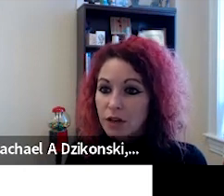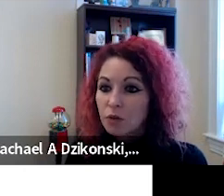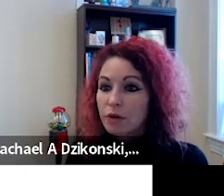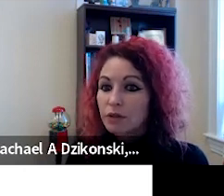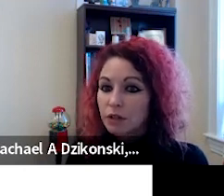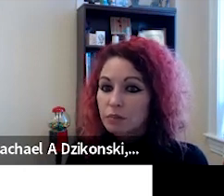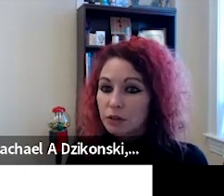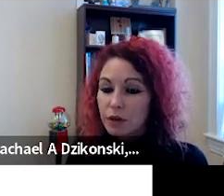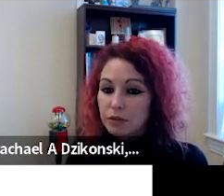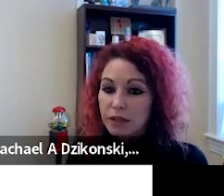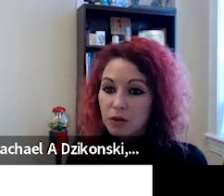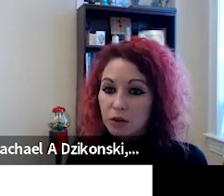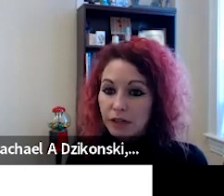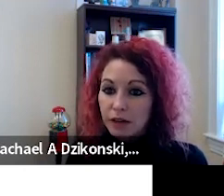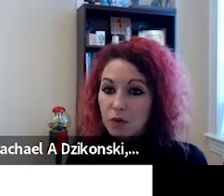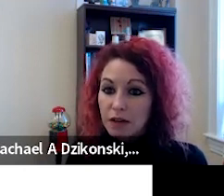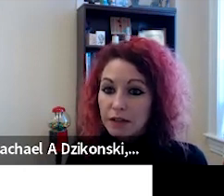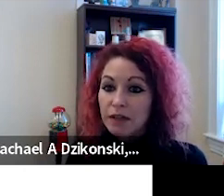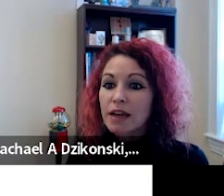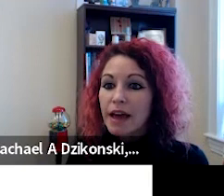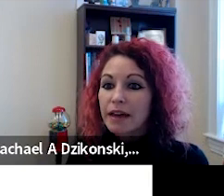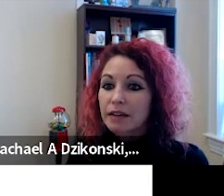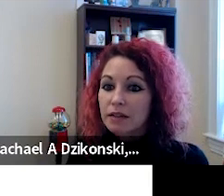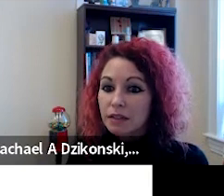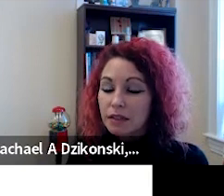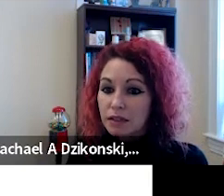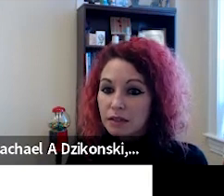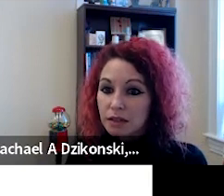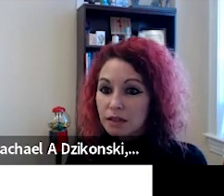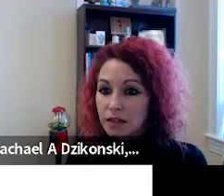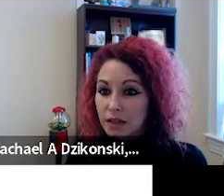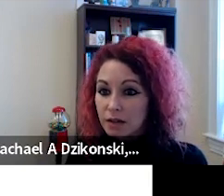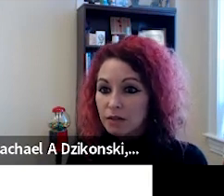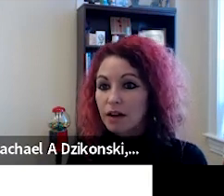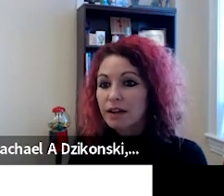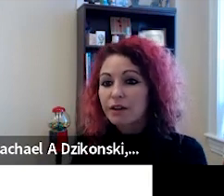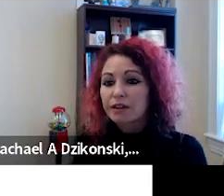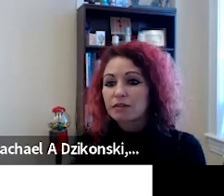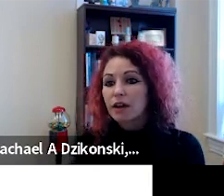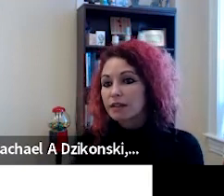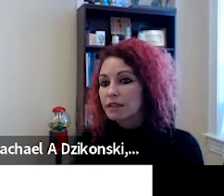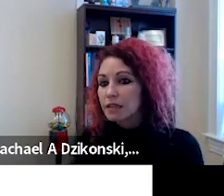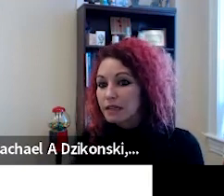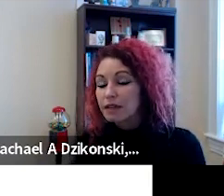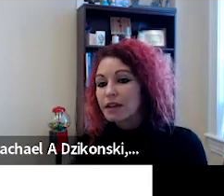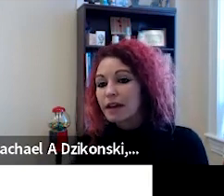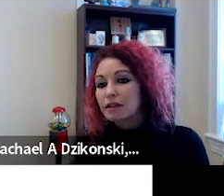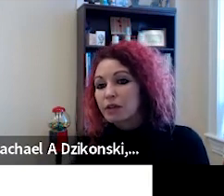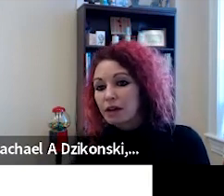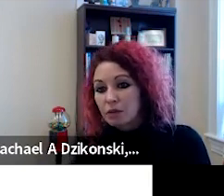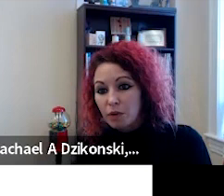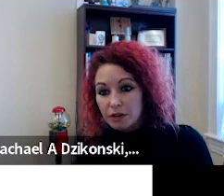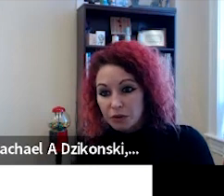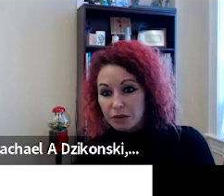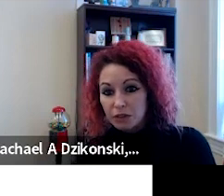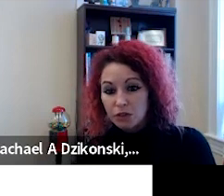quartiles with dark blue representing quartile 1. And this is the areas of highest need. And then